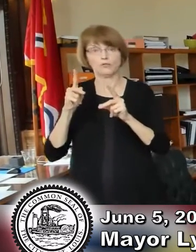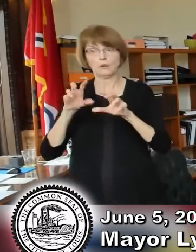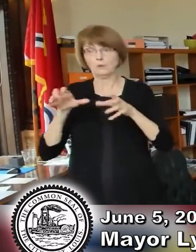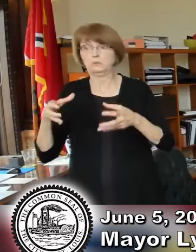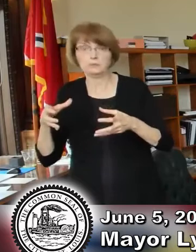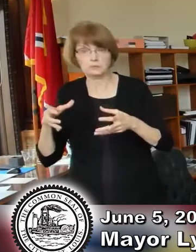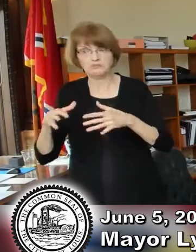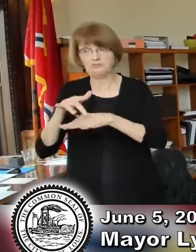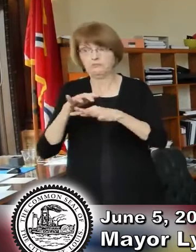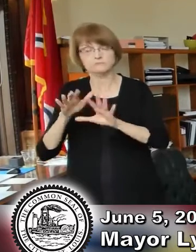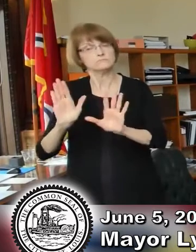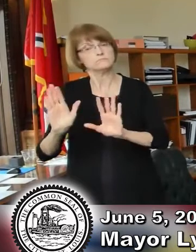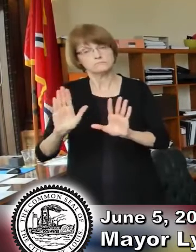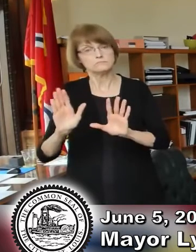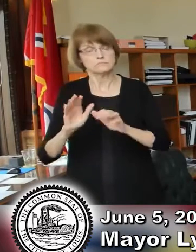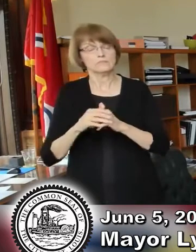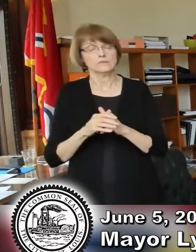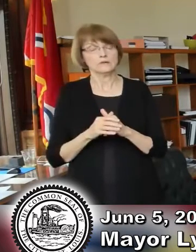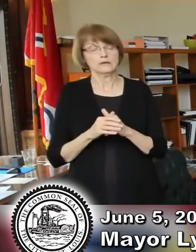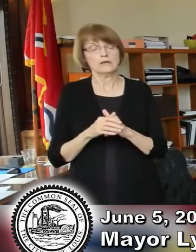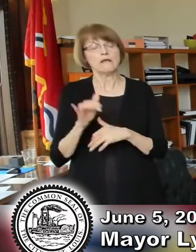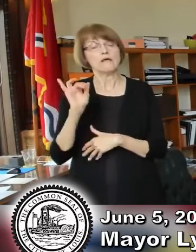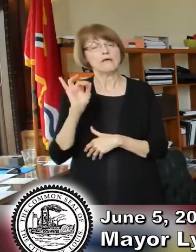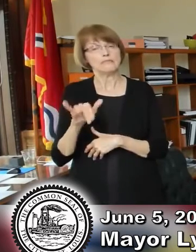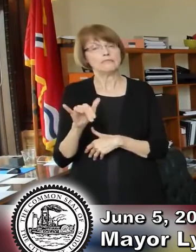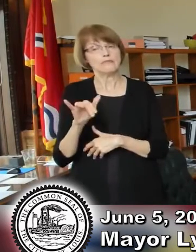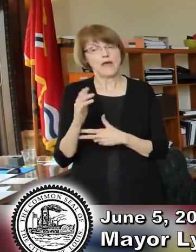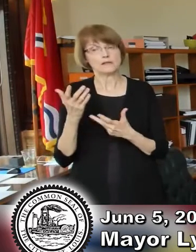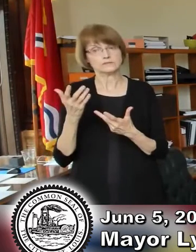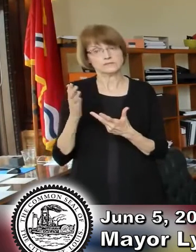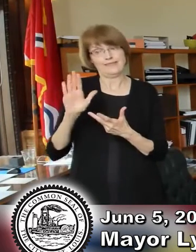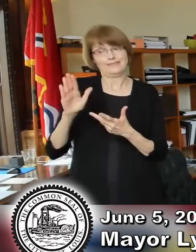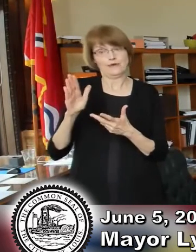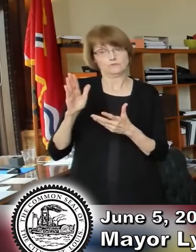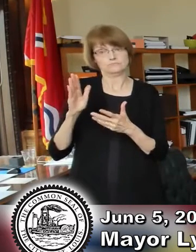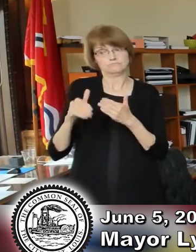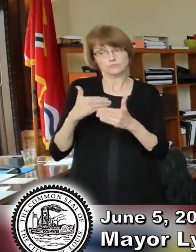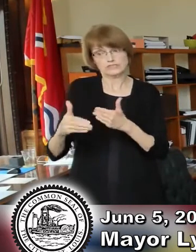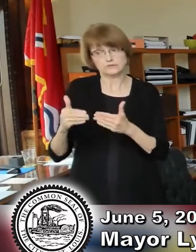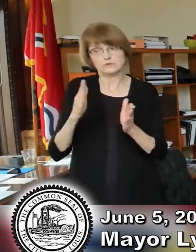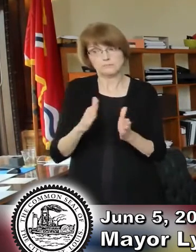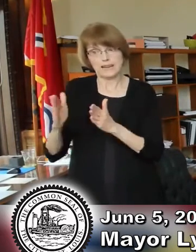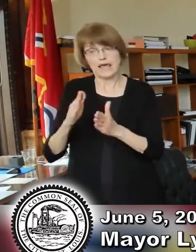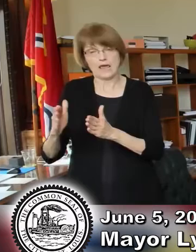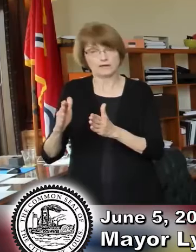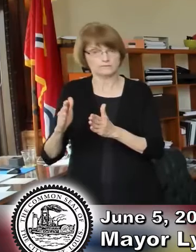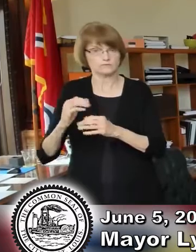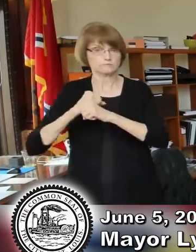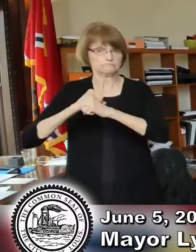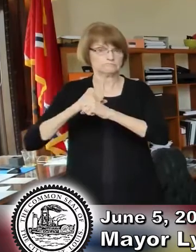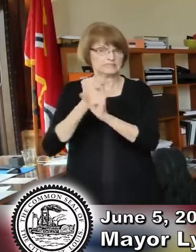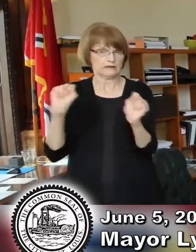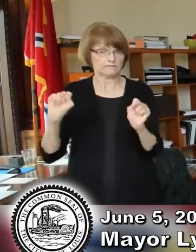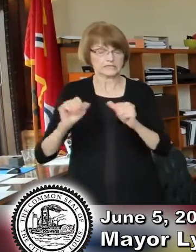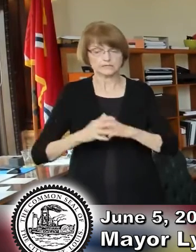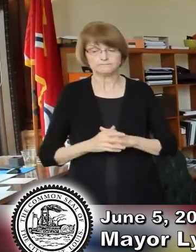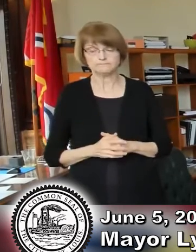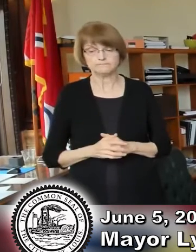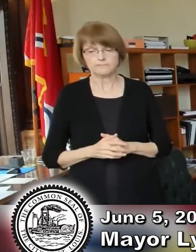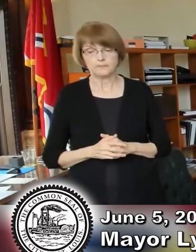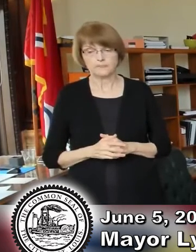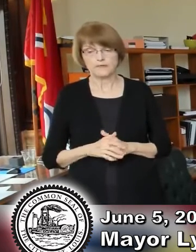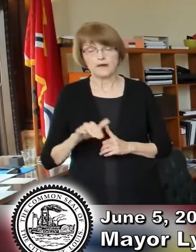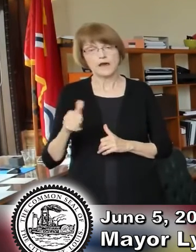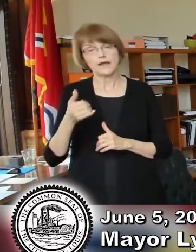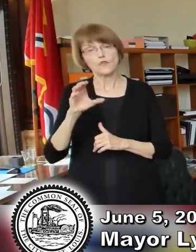waiting. And so that's the part of their procedures for keeping everybody safe. Another